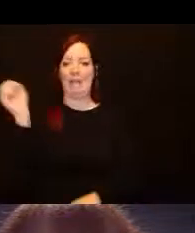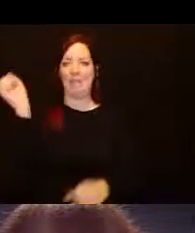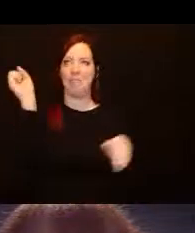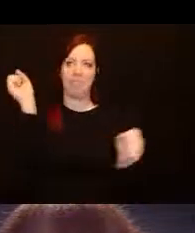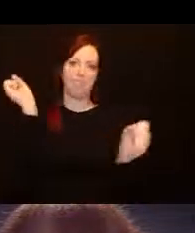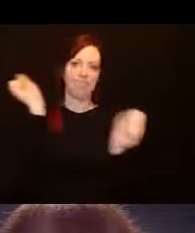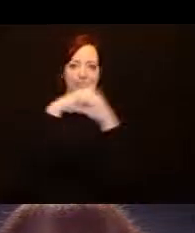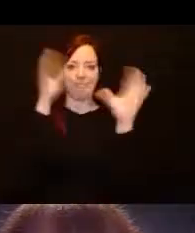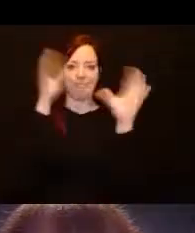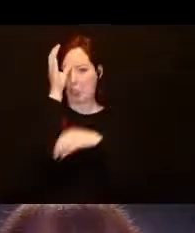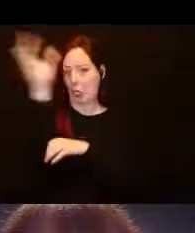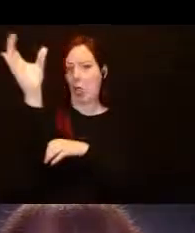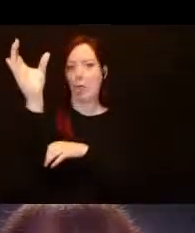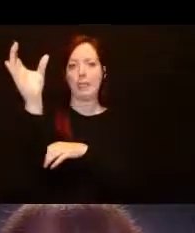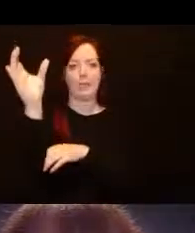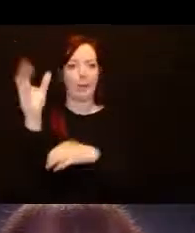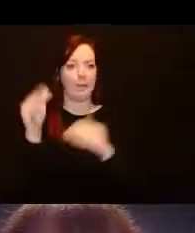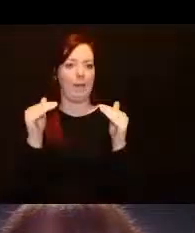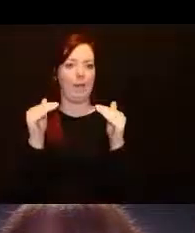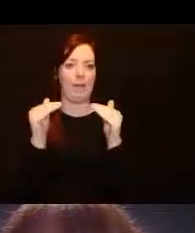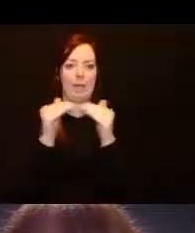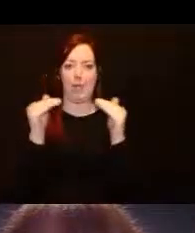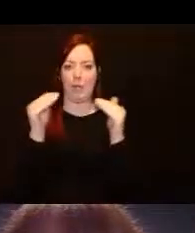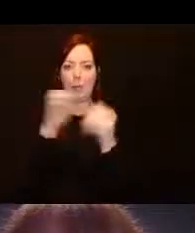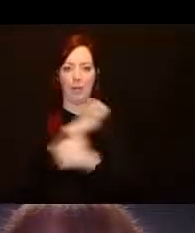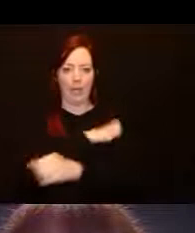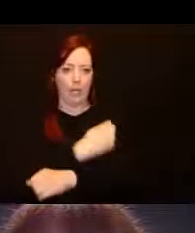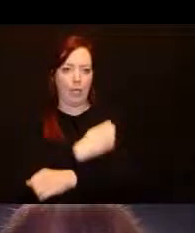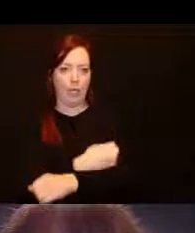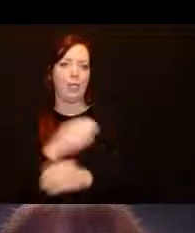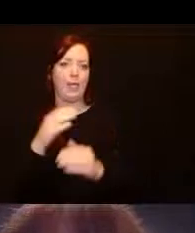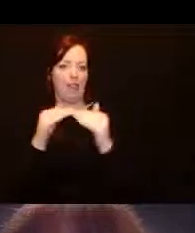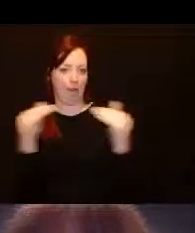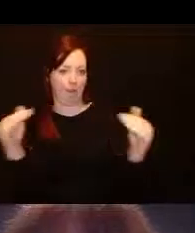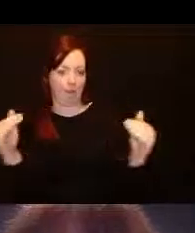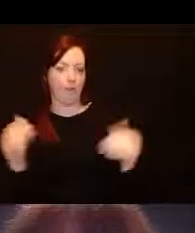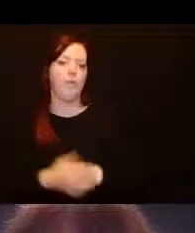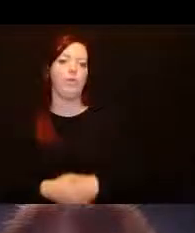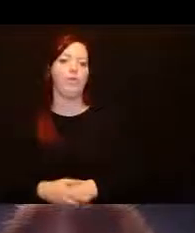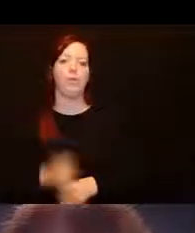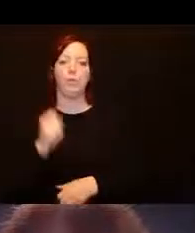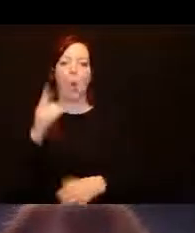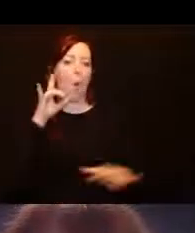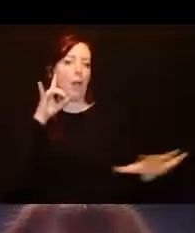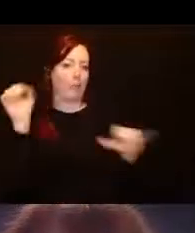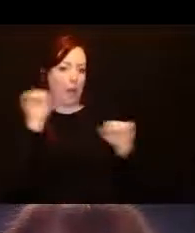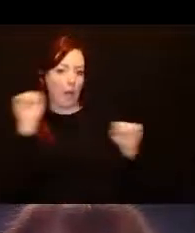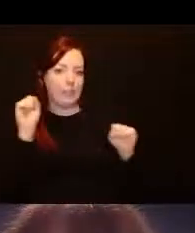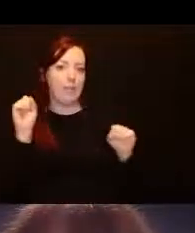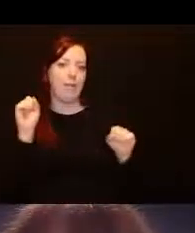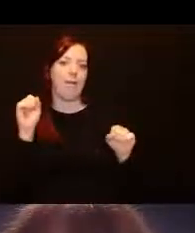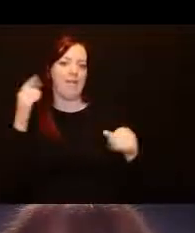So loudness or sound energy should be calculated not only in terms of